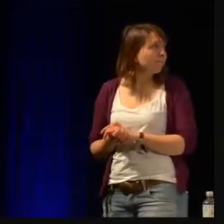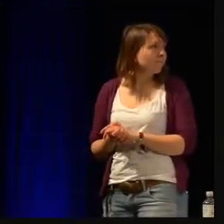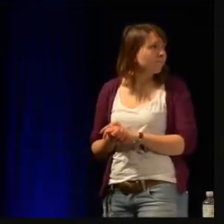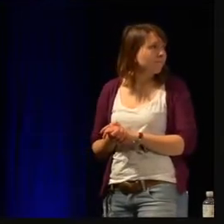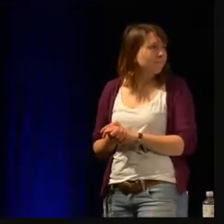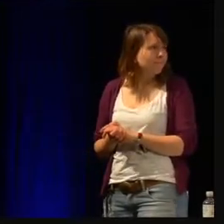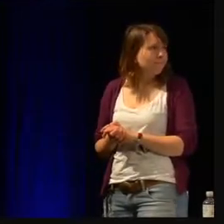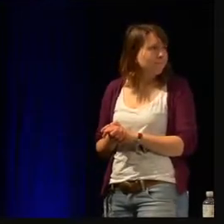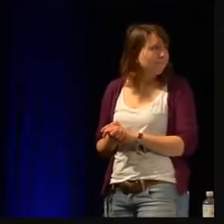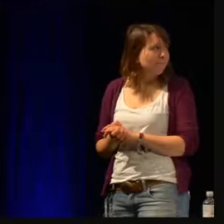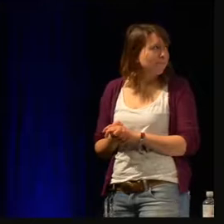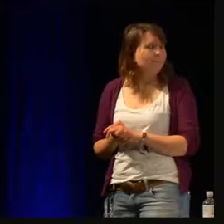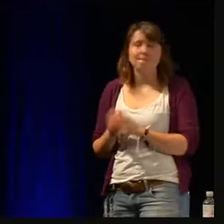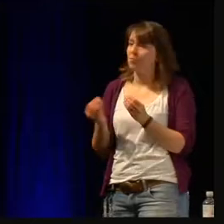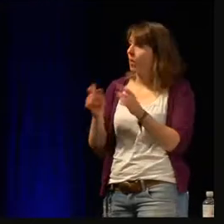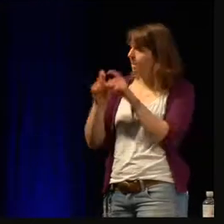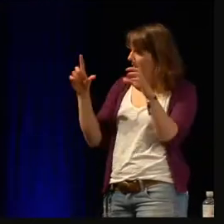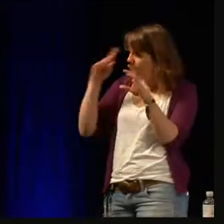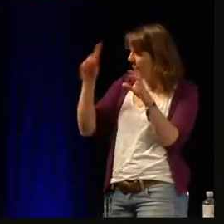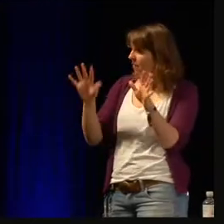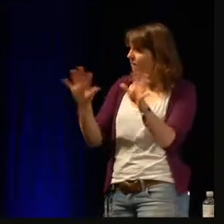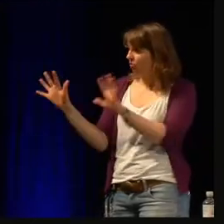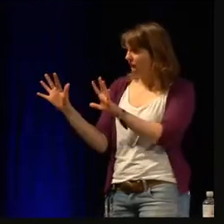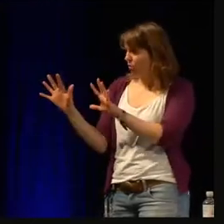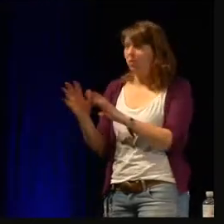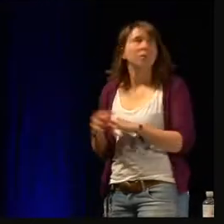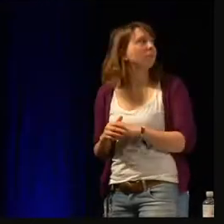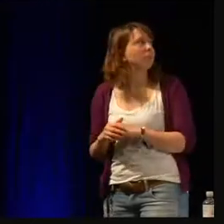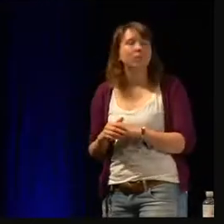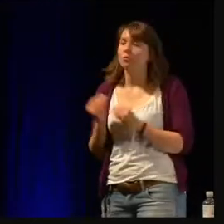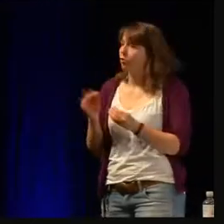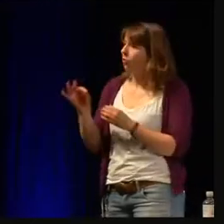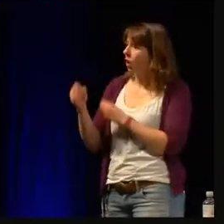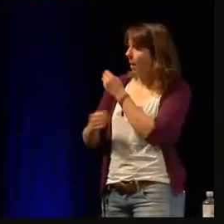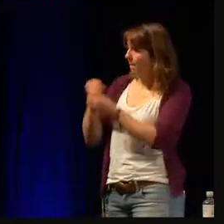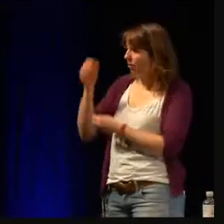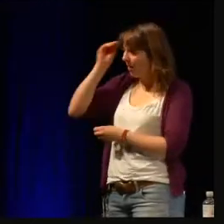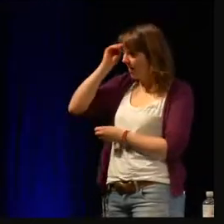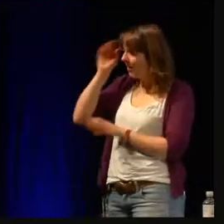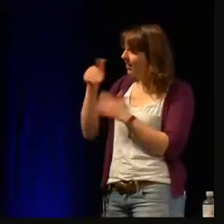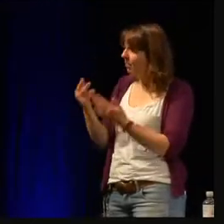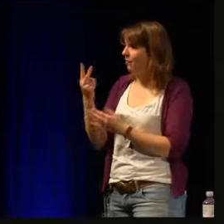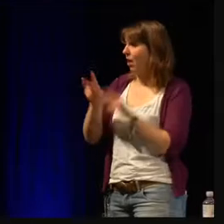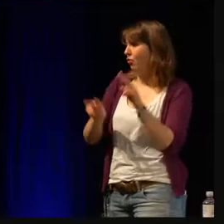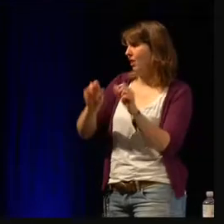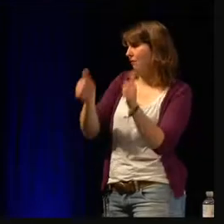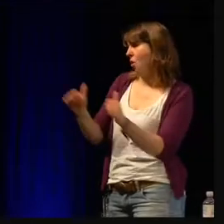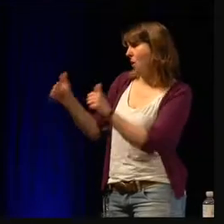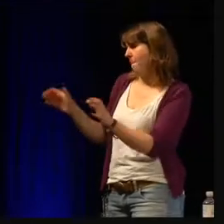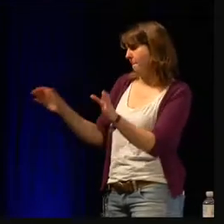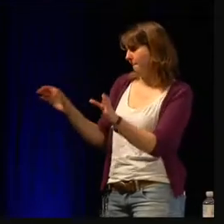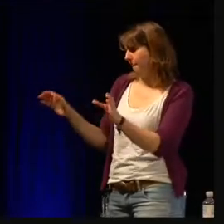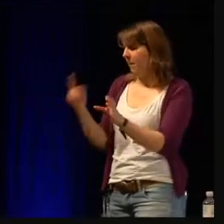is especially not recommended to trust an algorithm. And what's important here